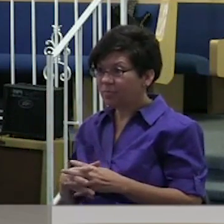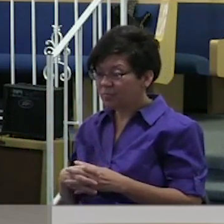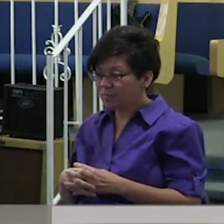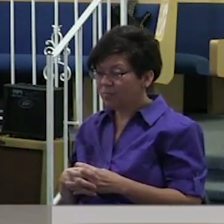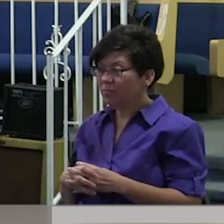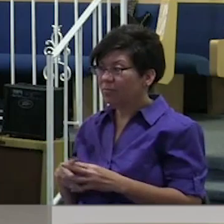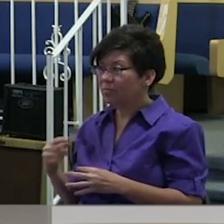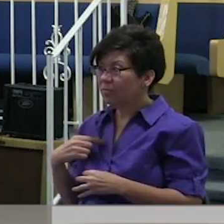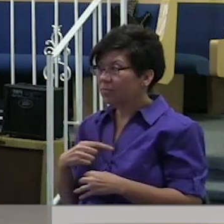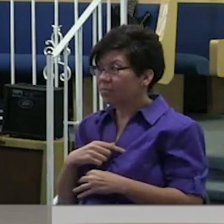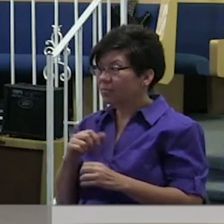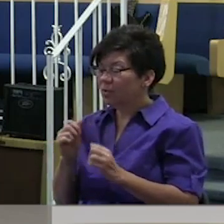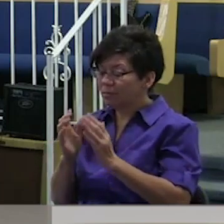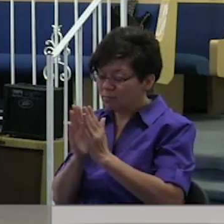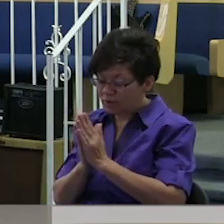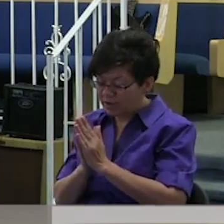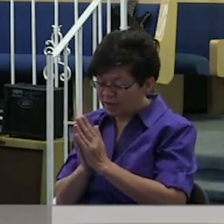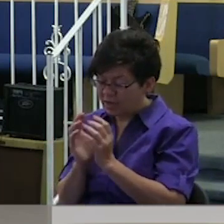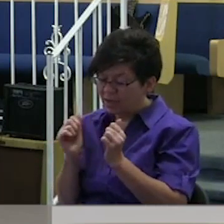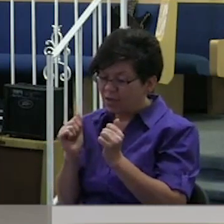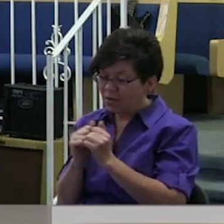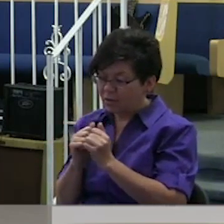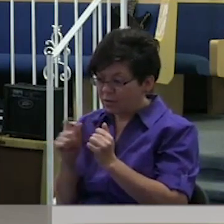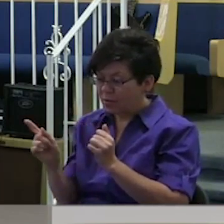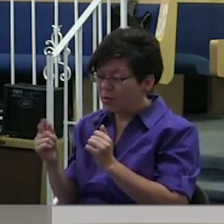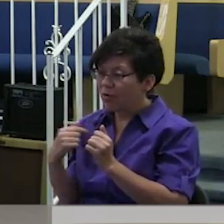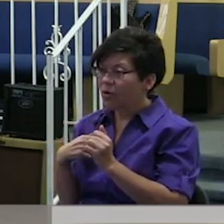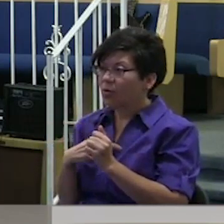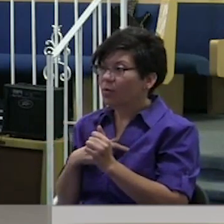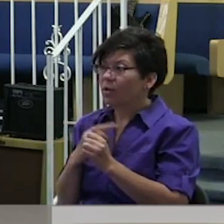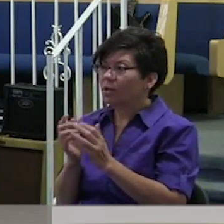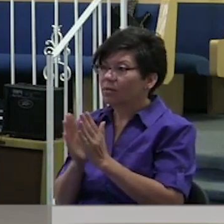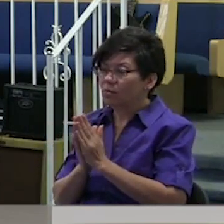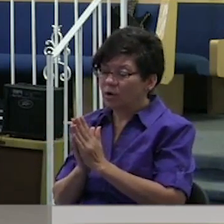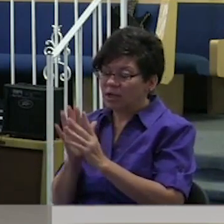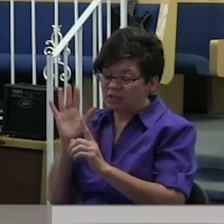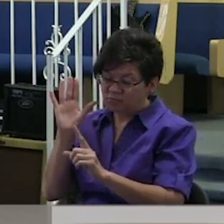And we can pray with you. We can pray on you.